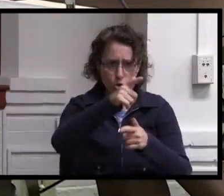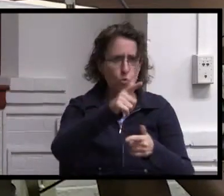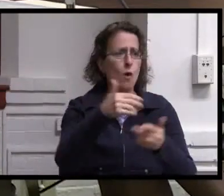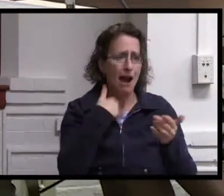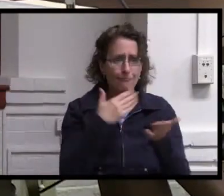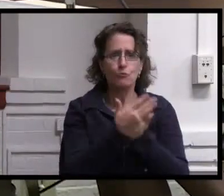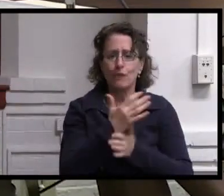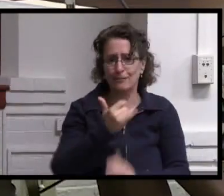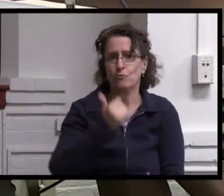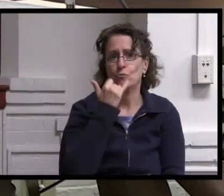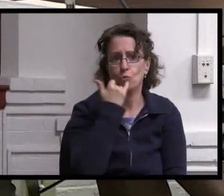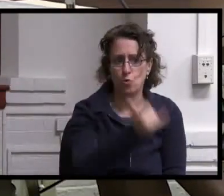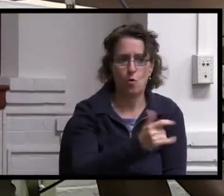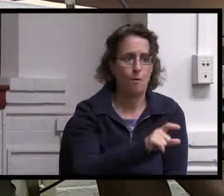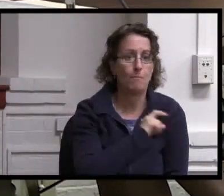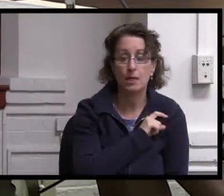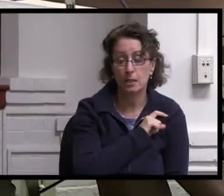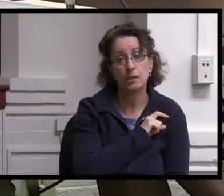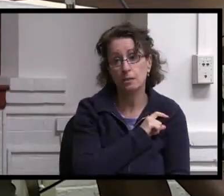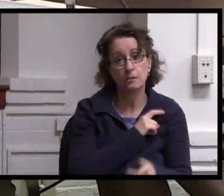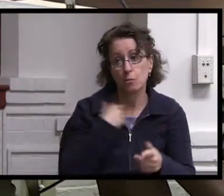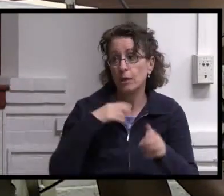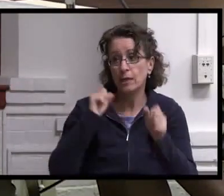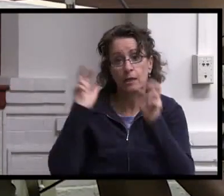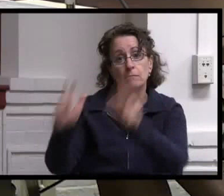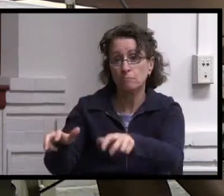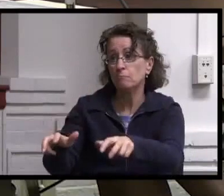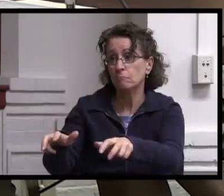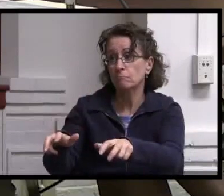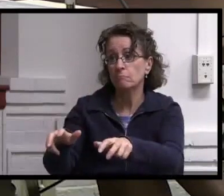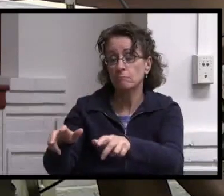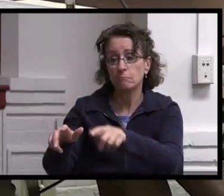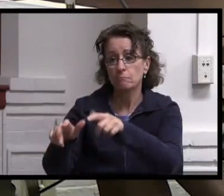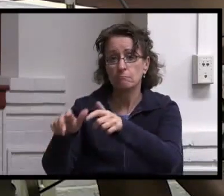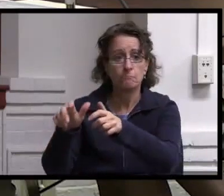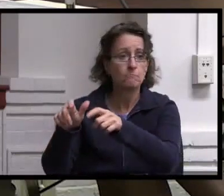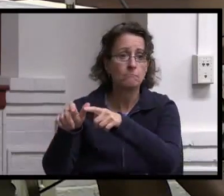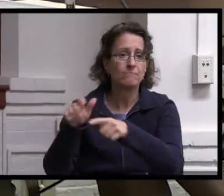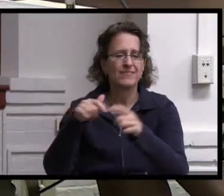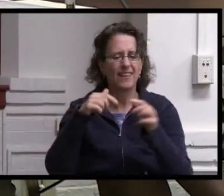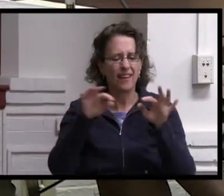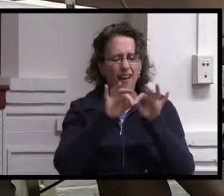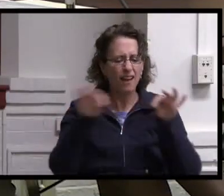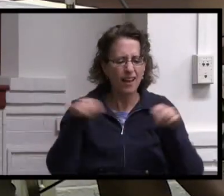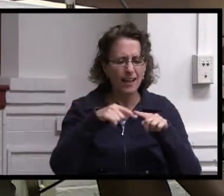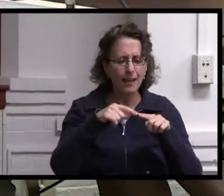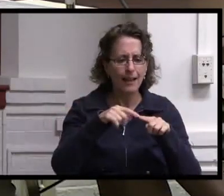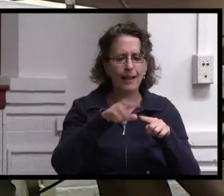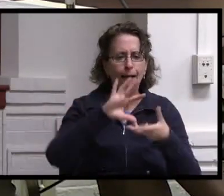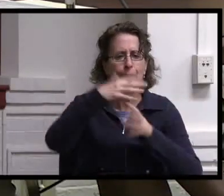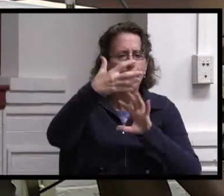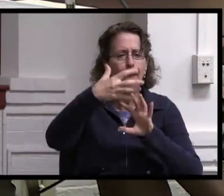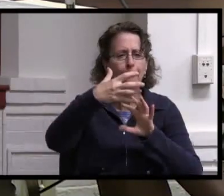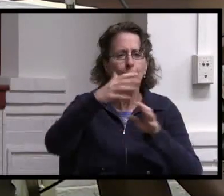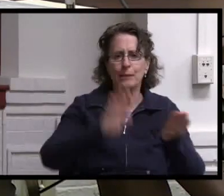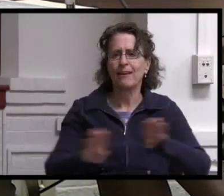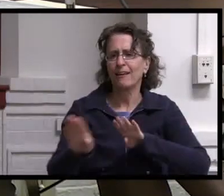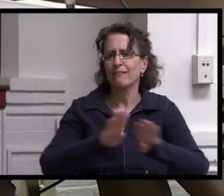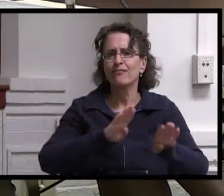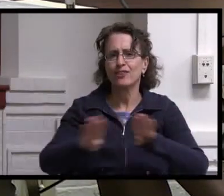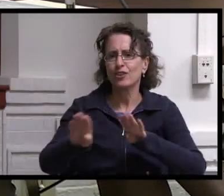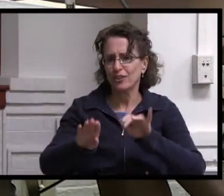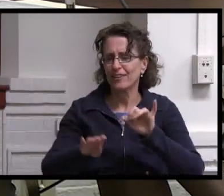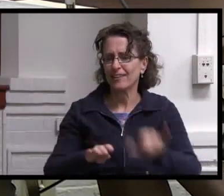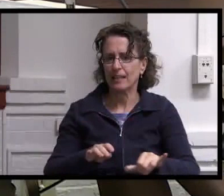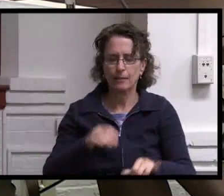because we can arrest them under the disorderly conduct statute. Also, if